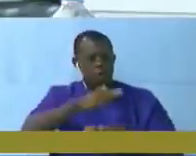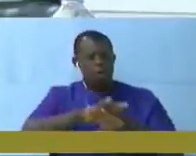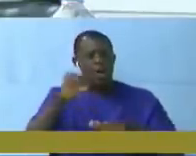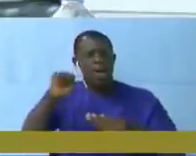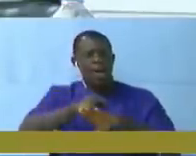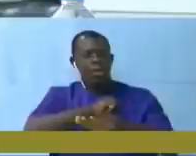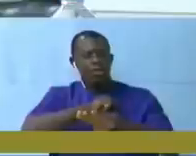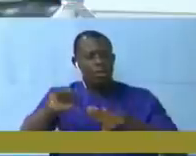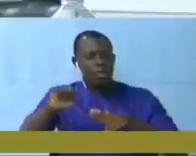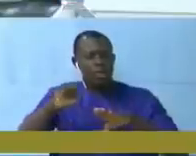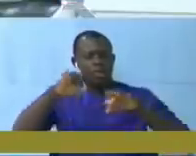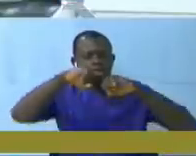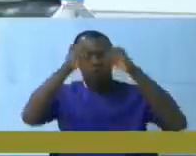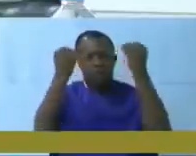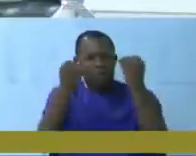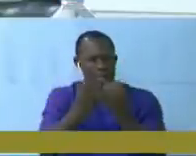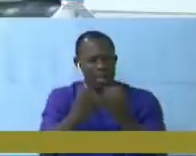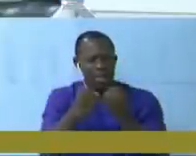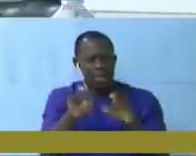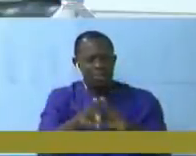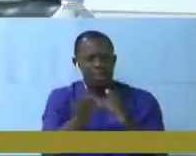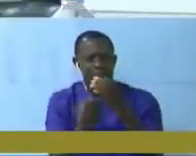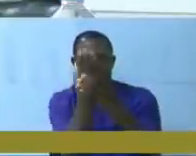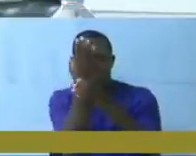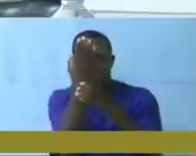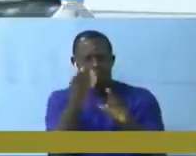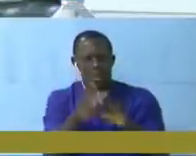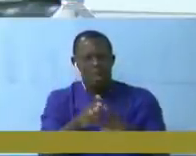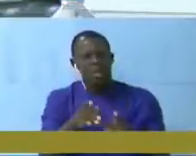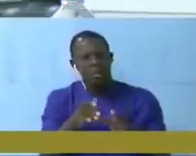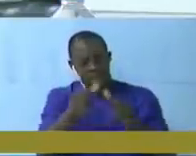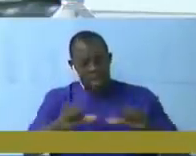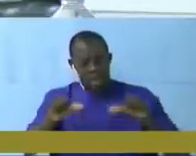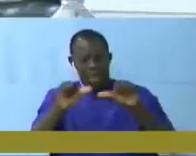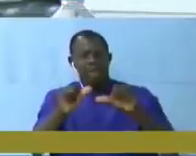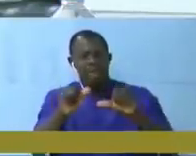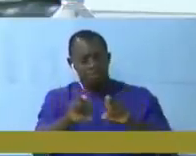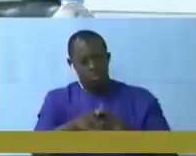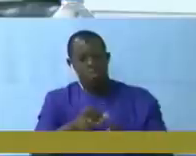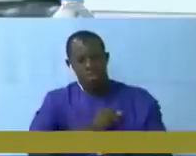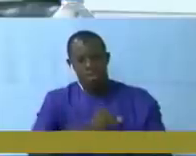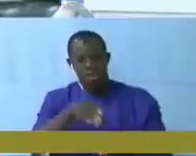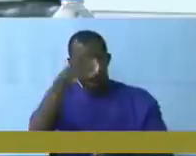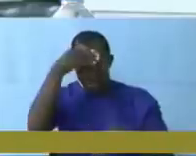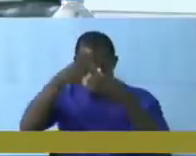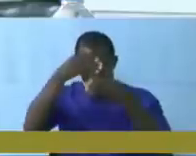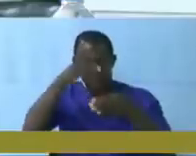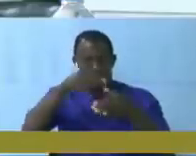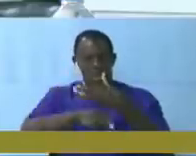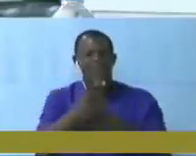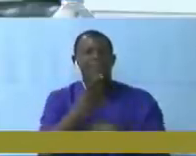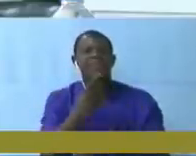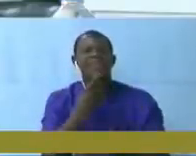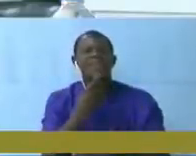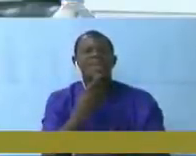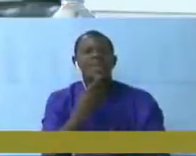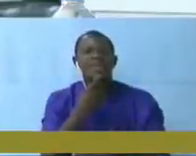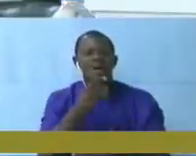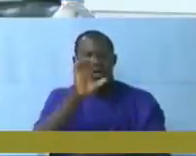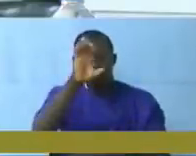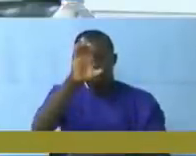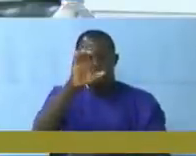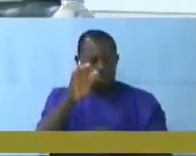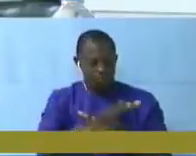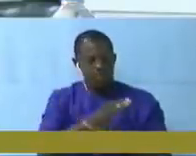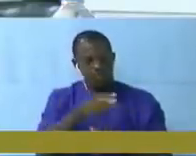call it advanced course in Abo Academy in Finland. Jangena itemen ci Finland li nga xamni dal mu ngi